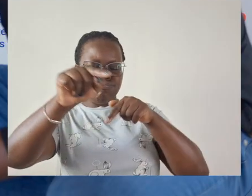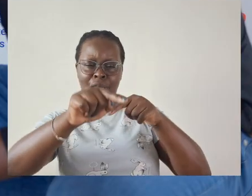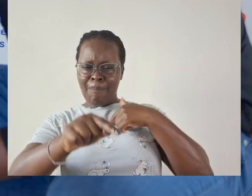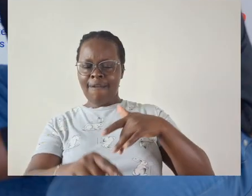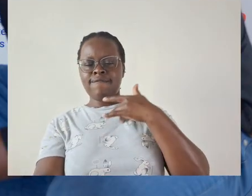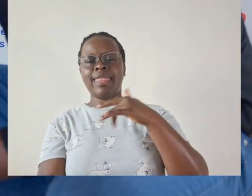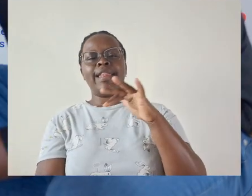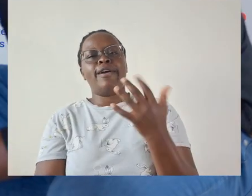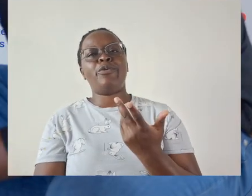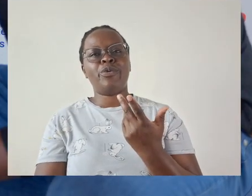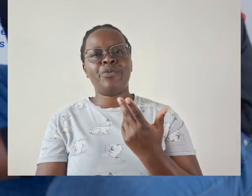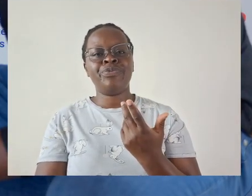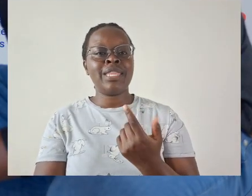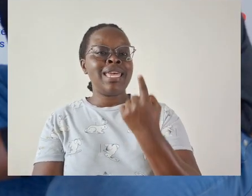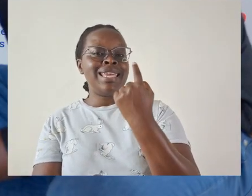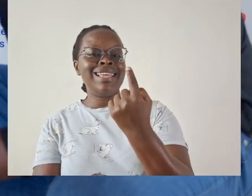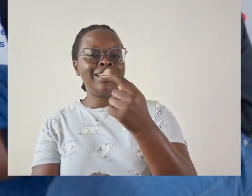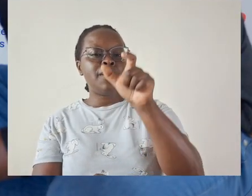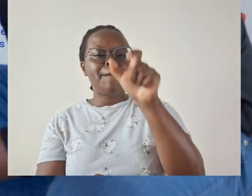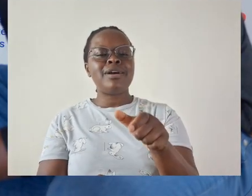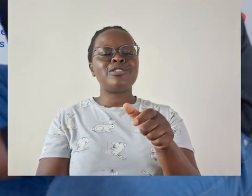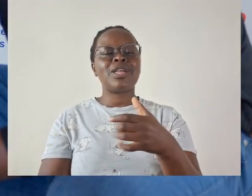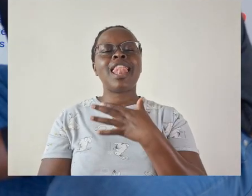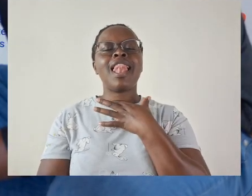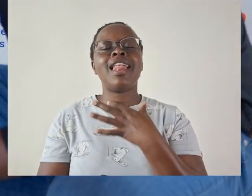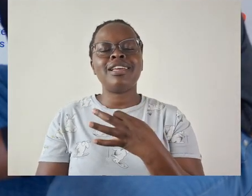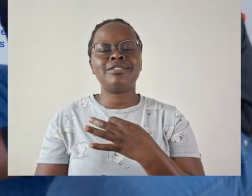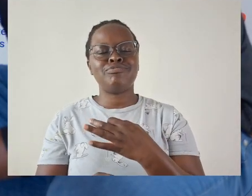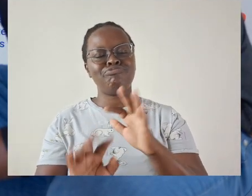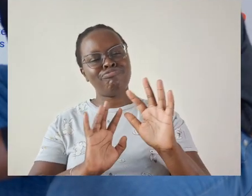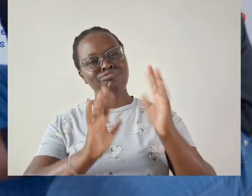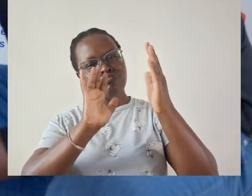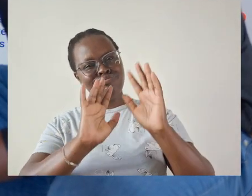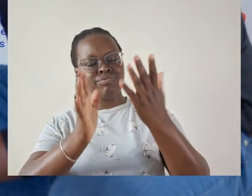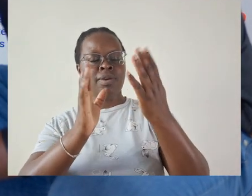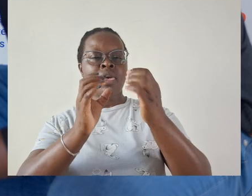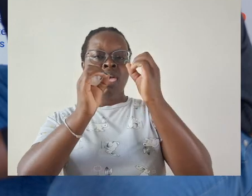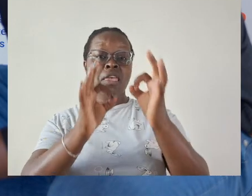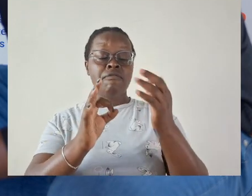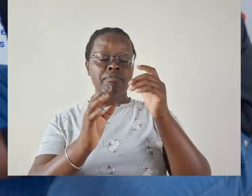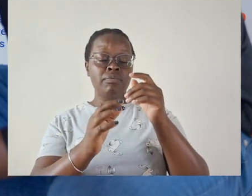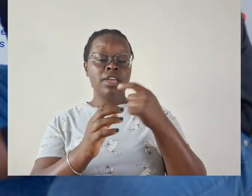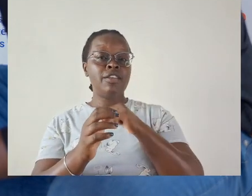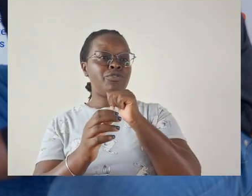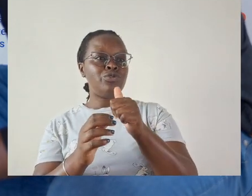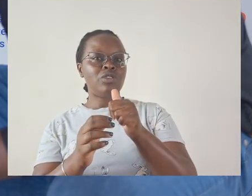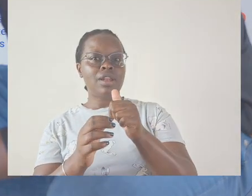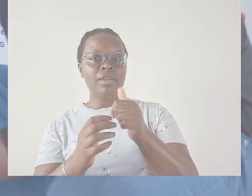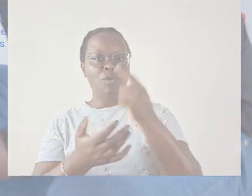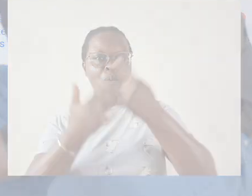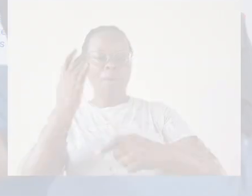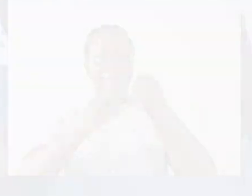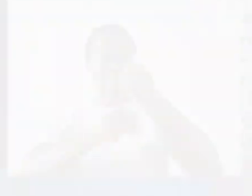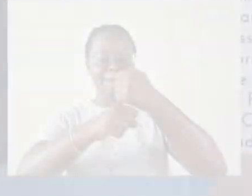is appreciation. Every human loves appreciation. So just try to appreciate it. And if you don't like it, don't watch it, just pass